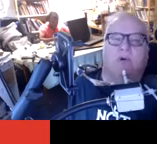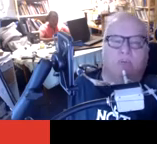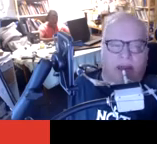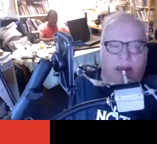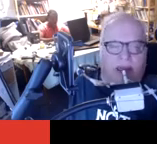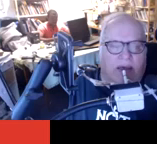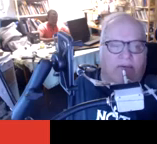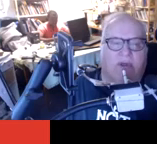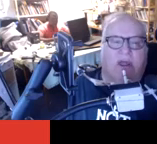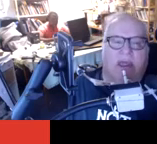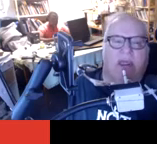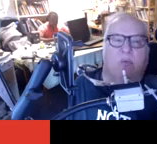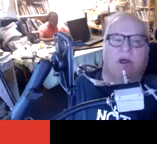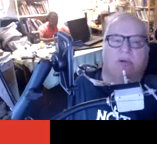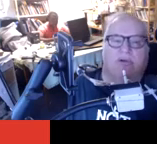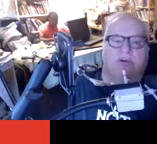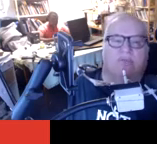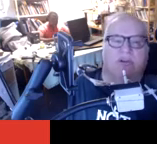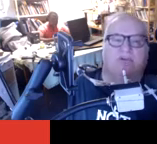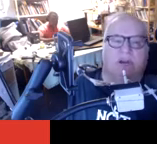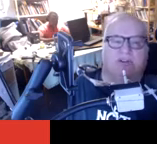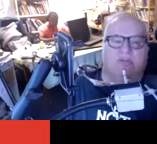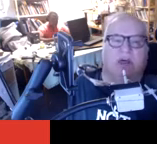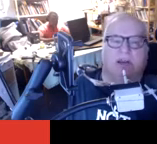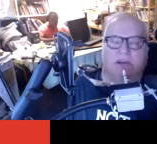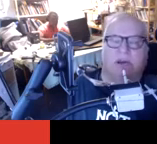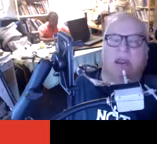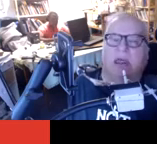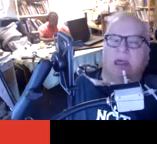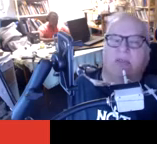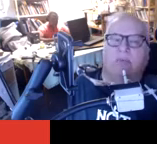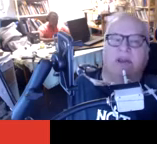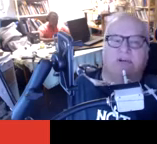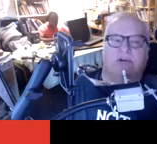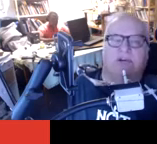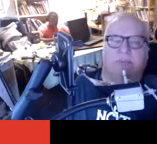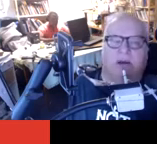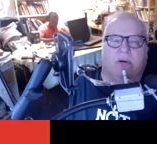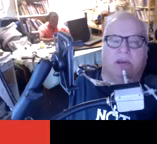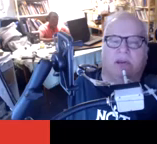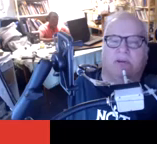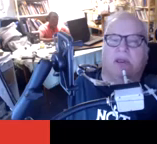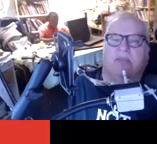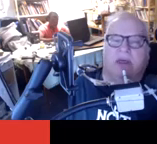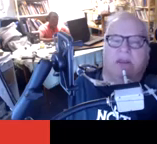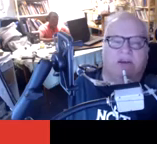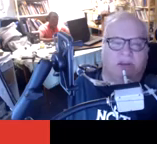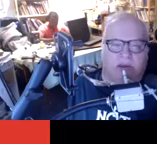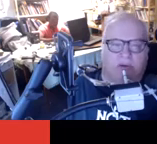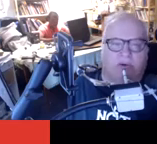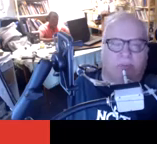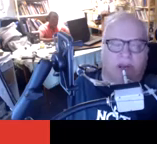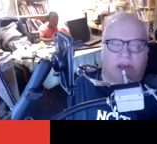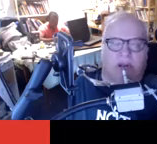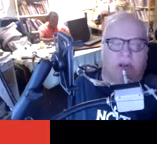Black people already have a well-deserved mistrust of medicine and the racial disparities that